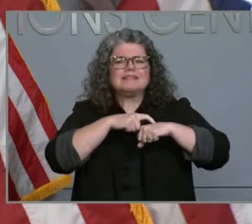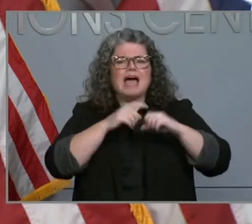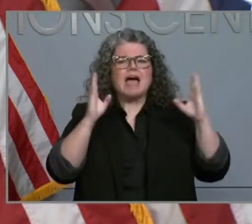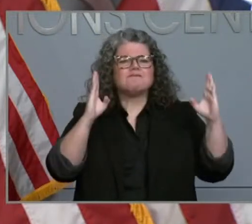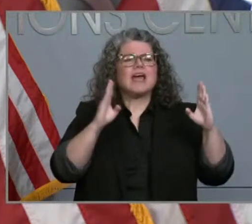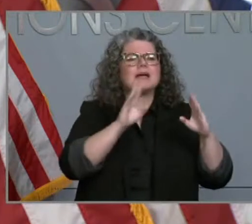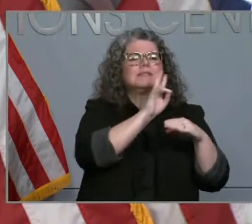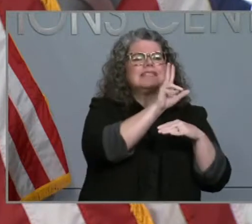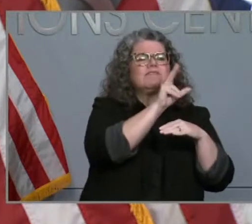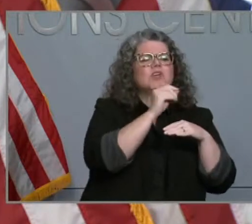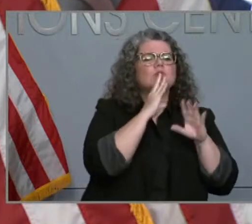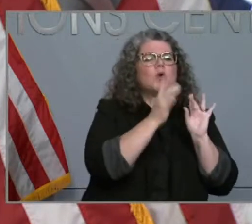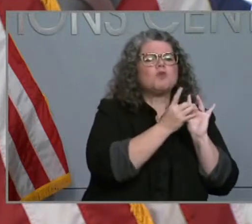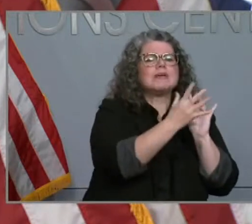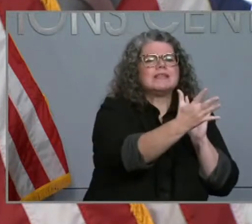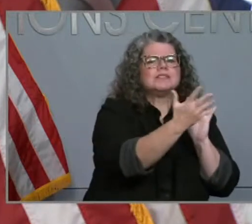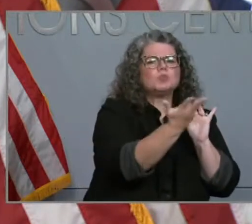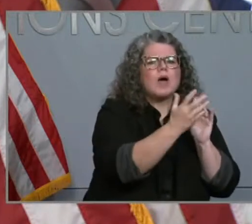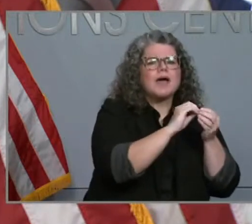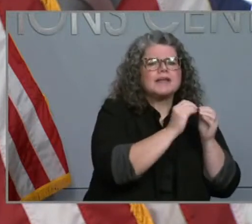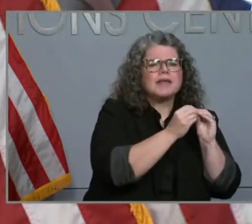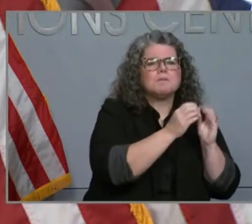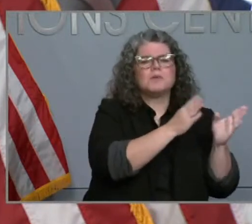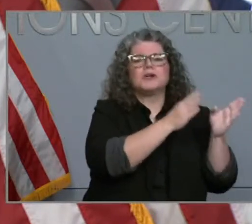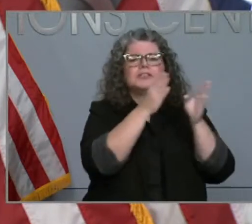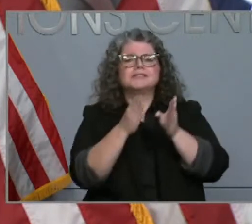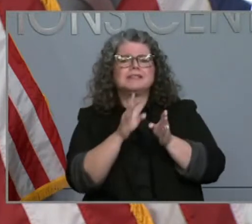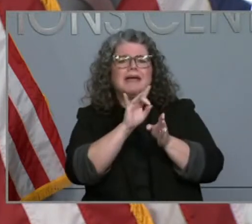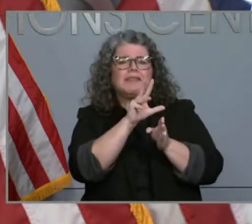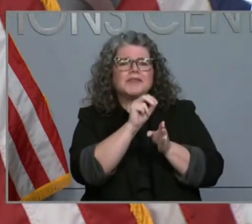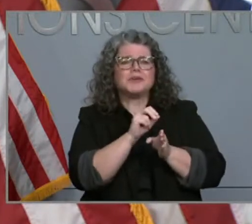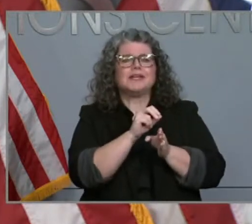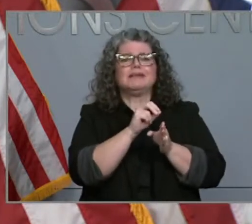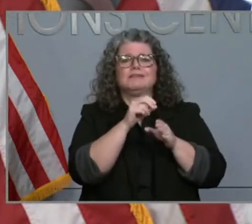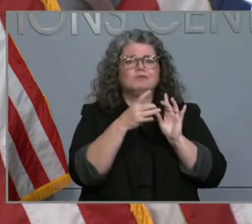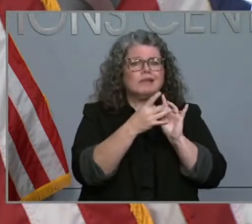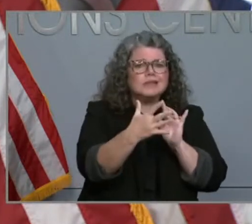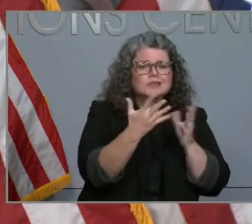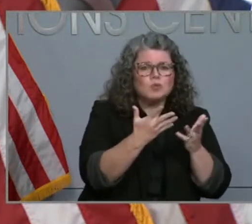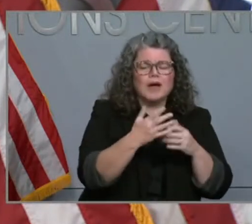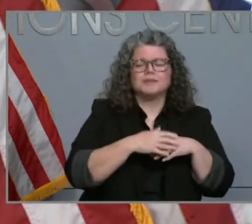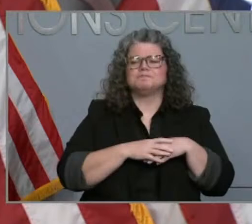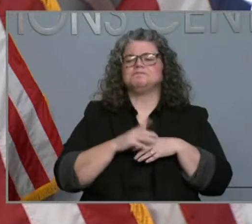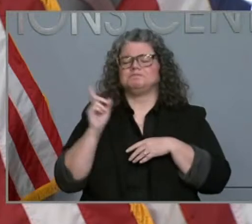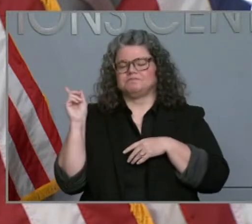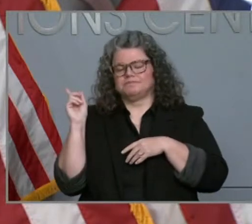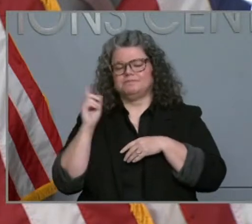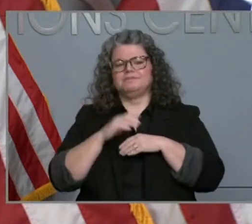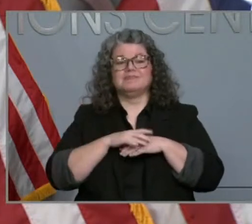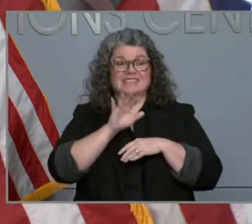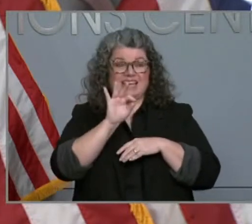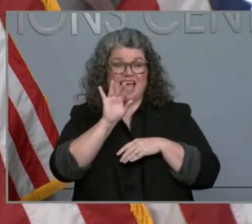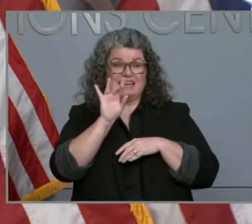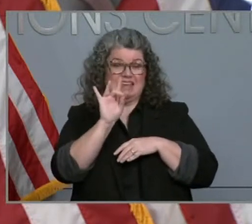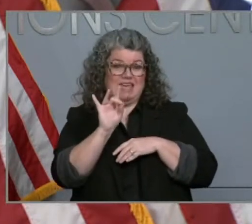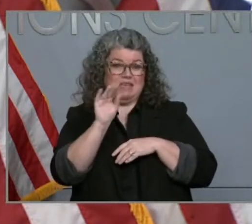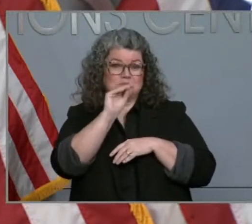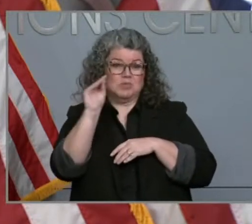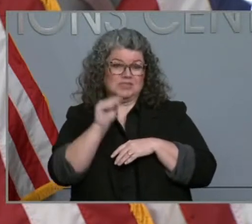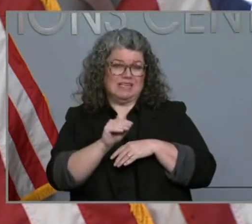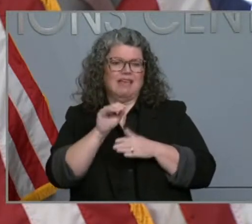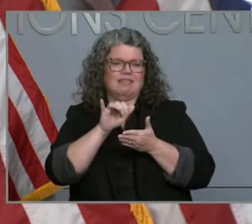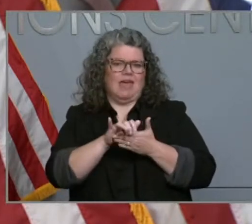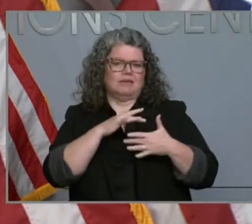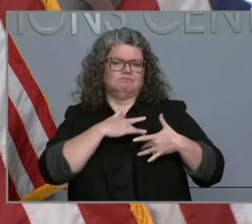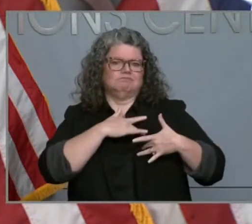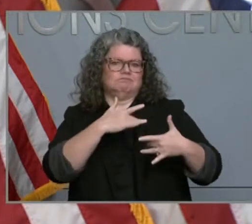see at 7:30? What we'll see at 8:30? What we'll see at 9:30? Sure. And 98% of the votes is pretty standard for